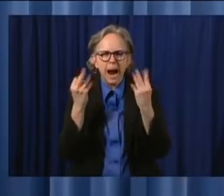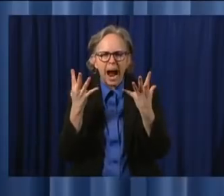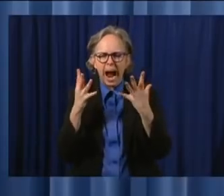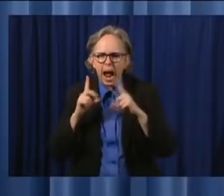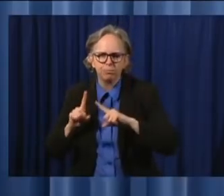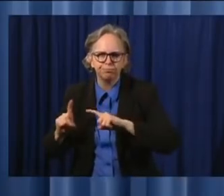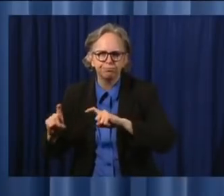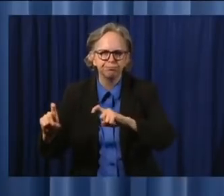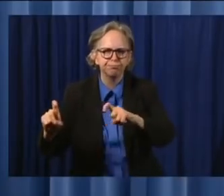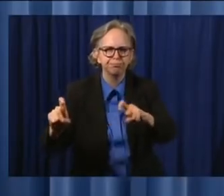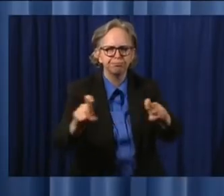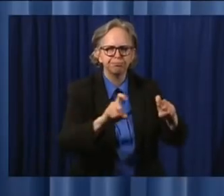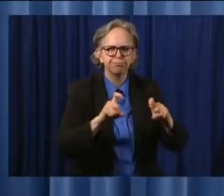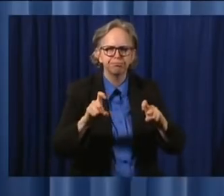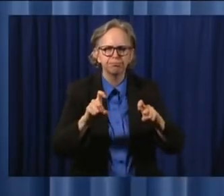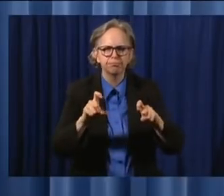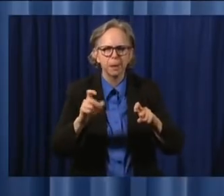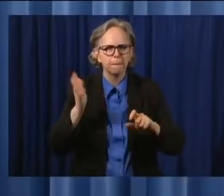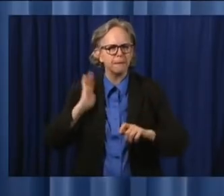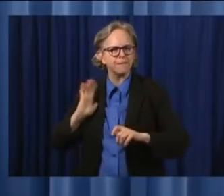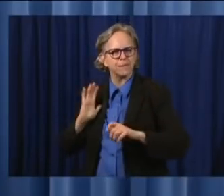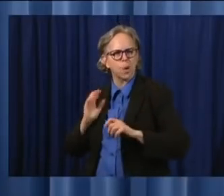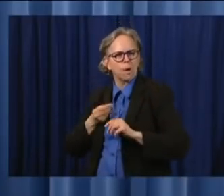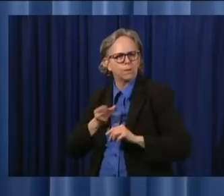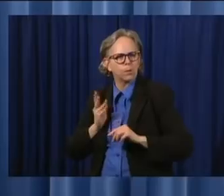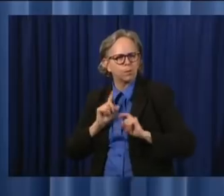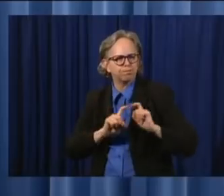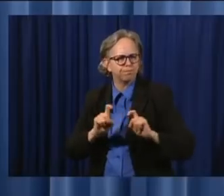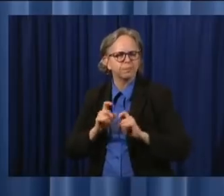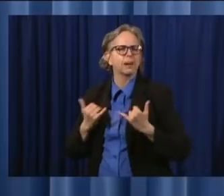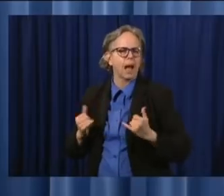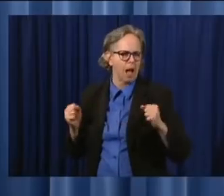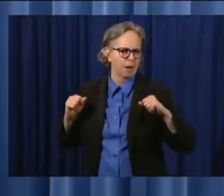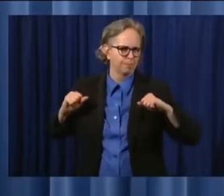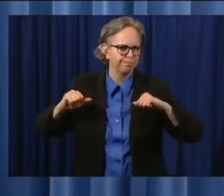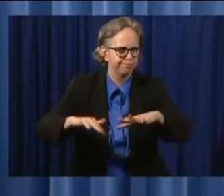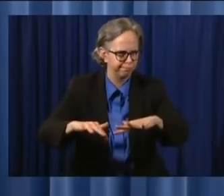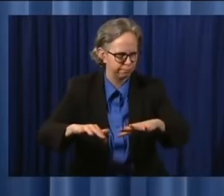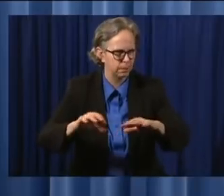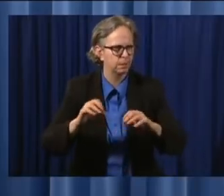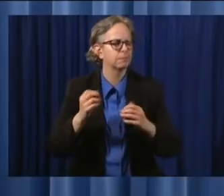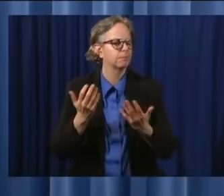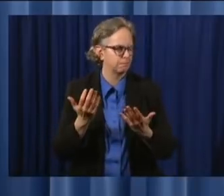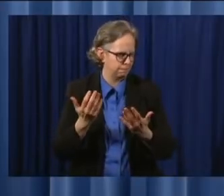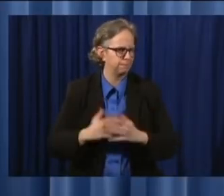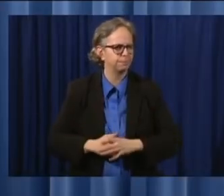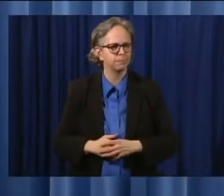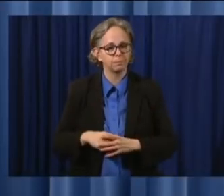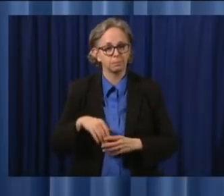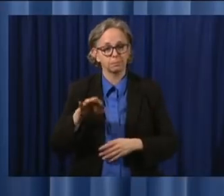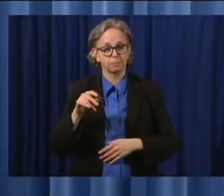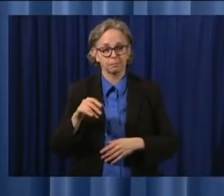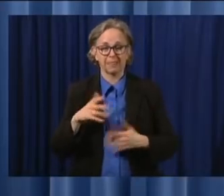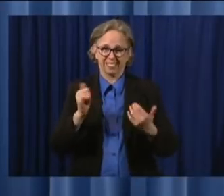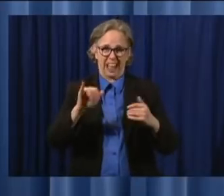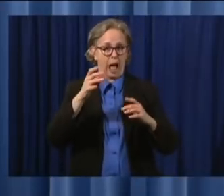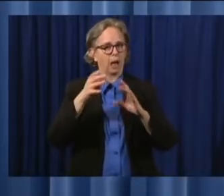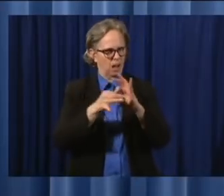with this much of focus because of the testing. And it's not only the testing that we're seeing done